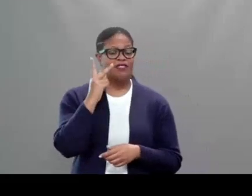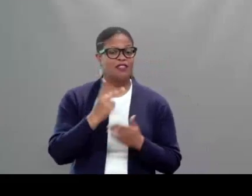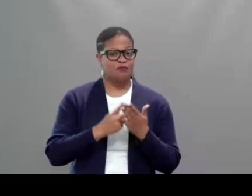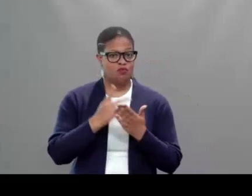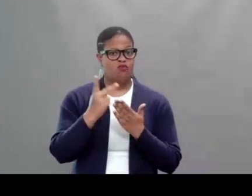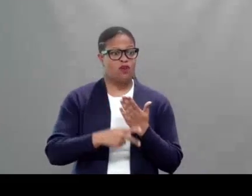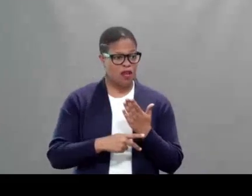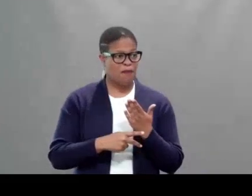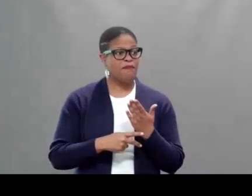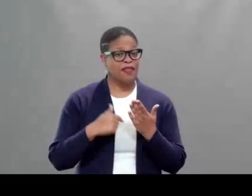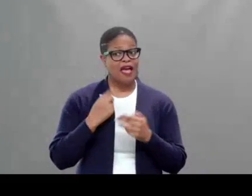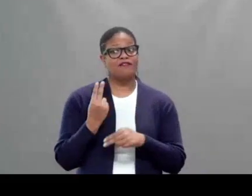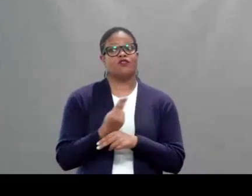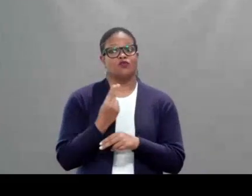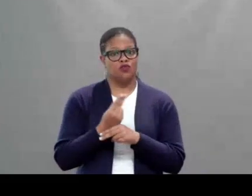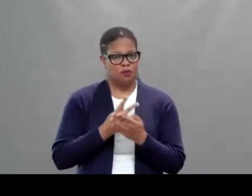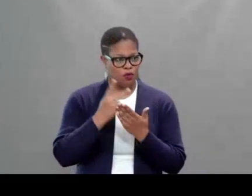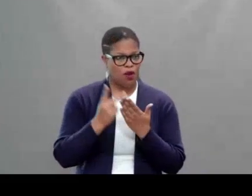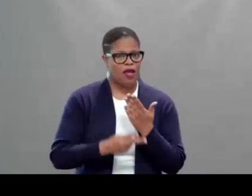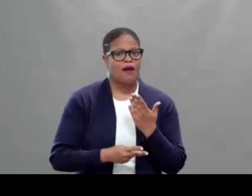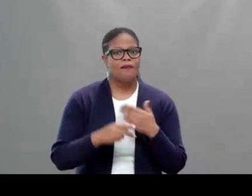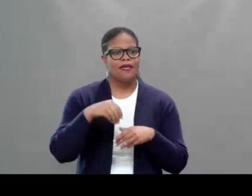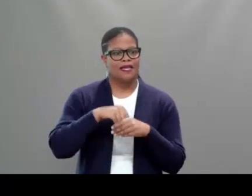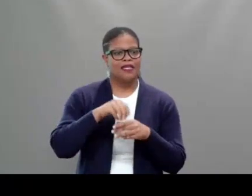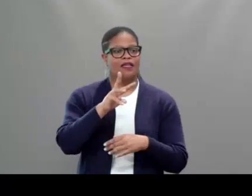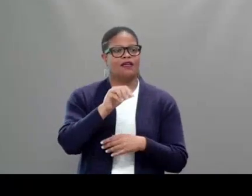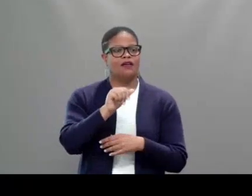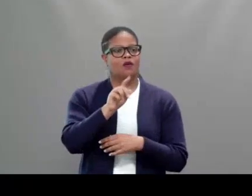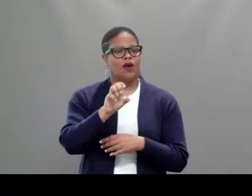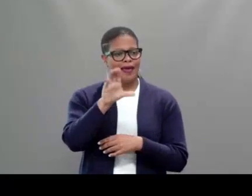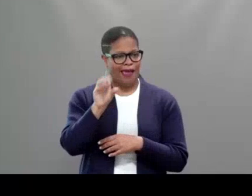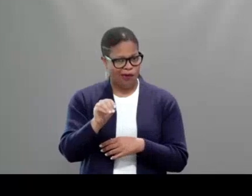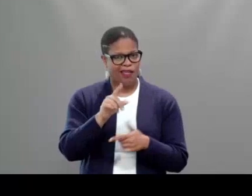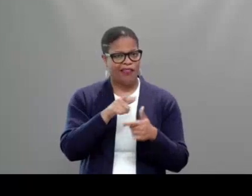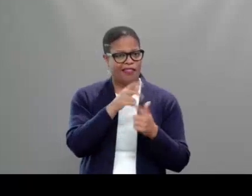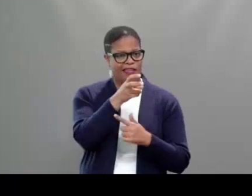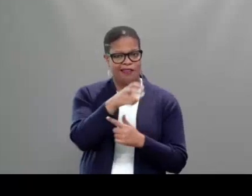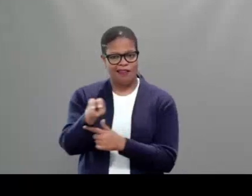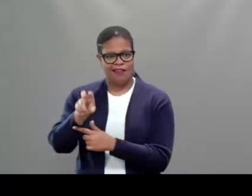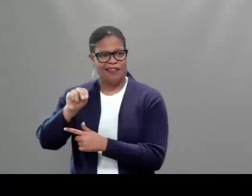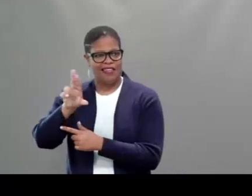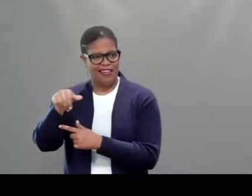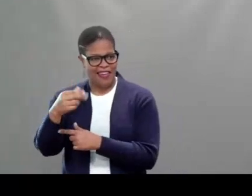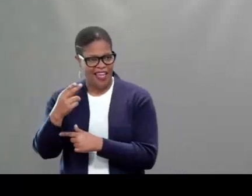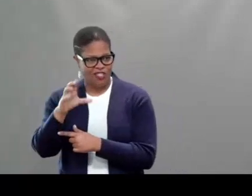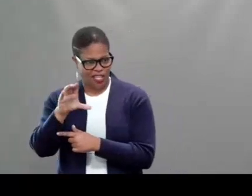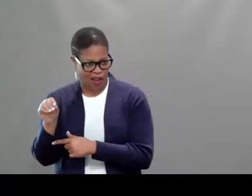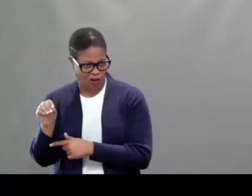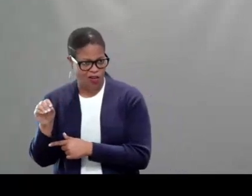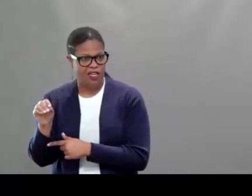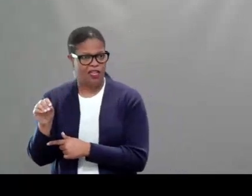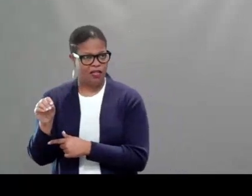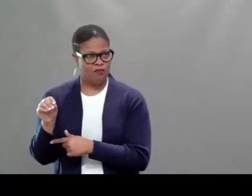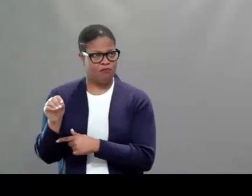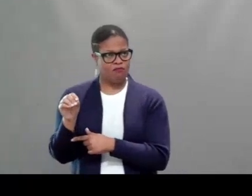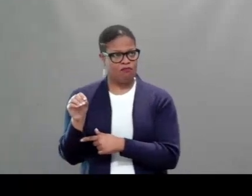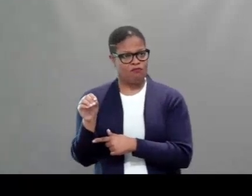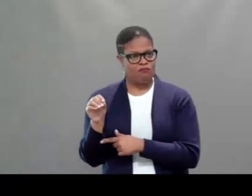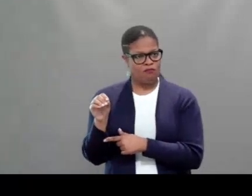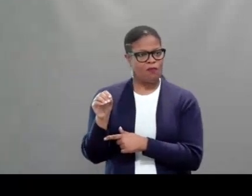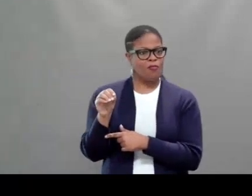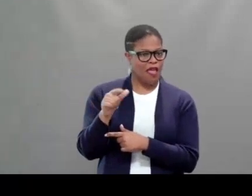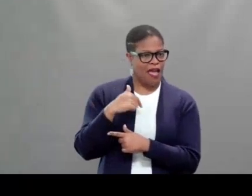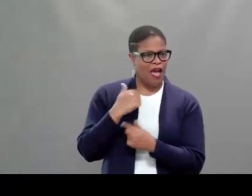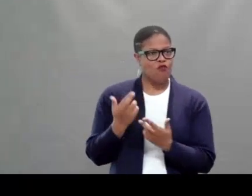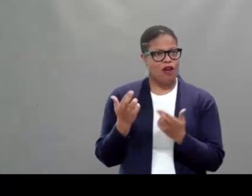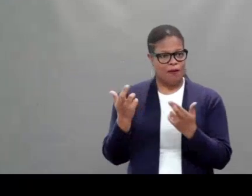program. I've used the program in Wake County, and when I went to Nash County as an instructional coach, I actually recommended that they